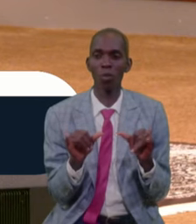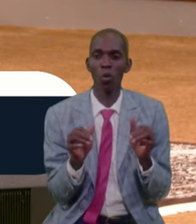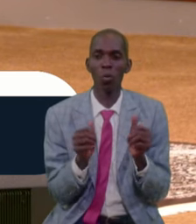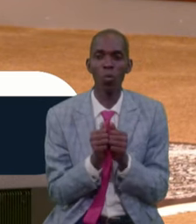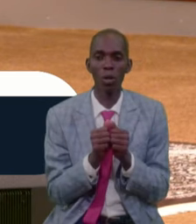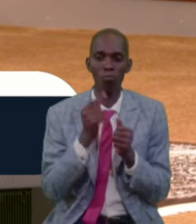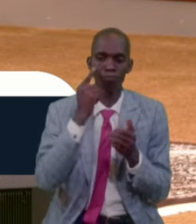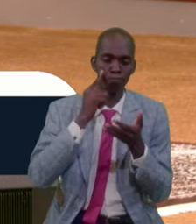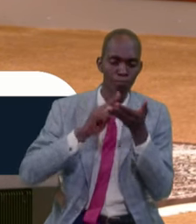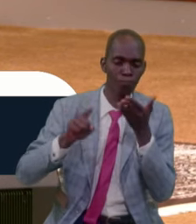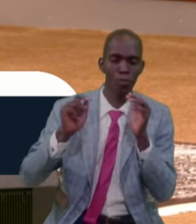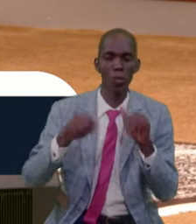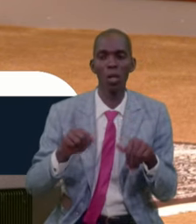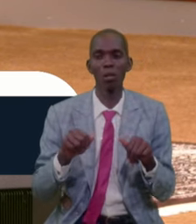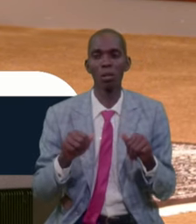noticeable